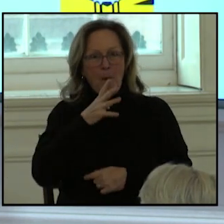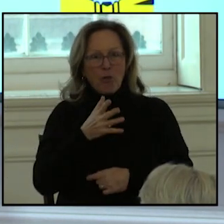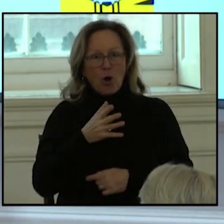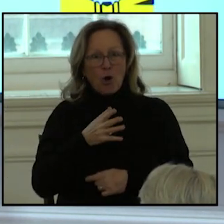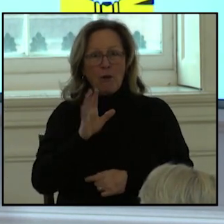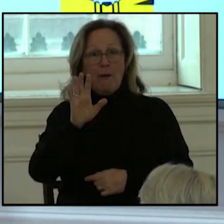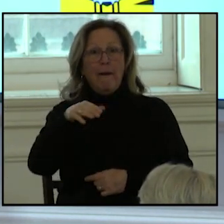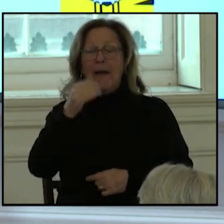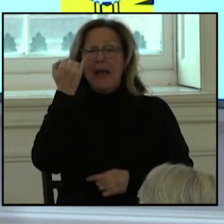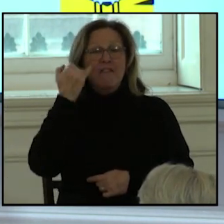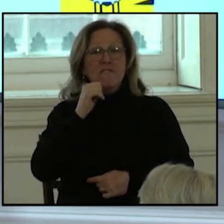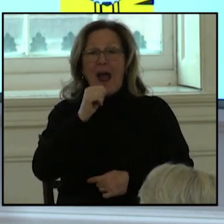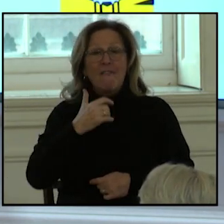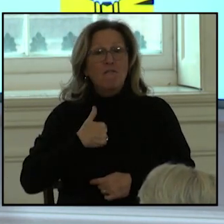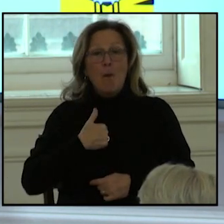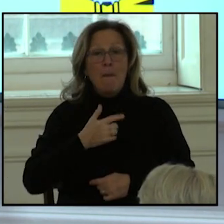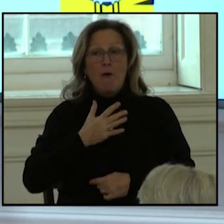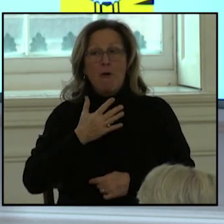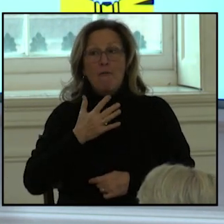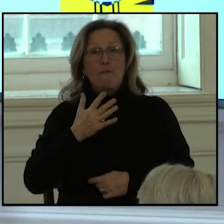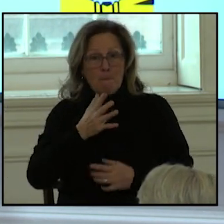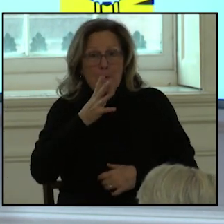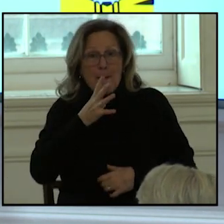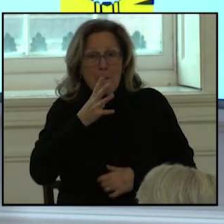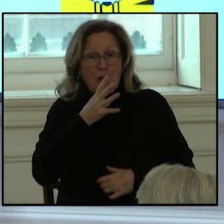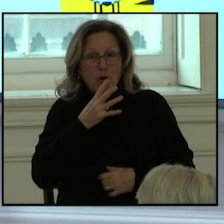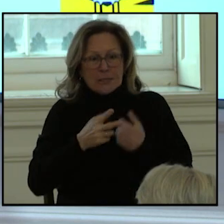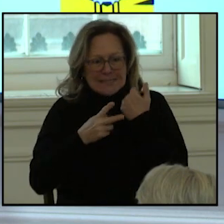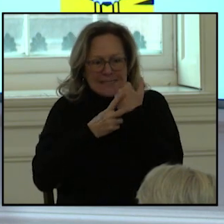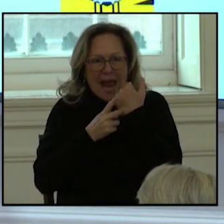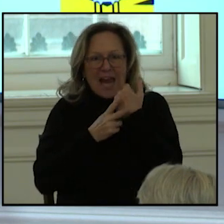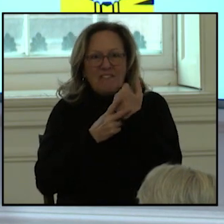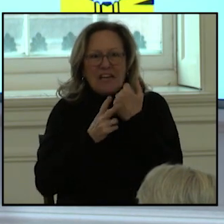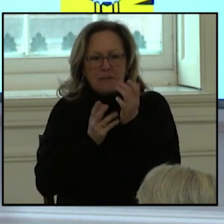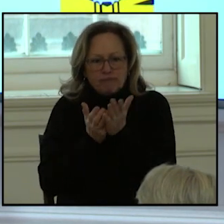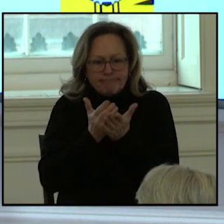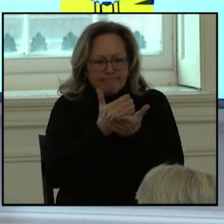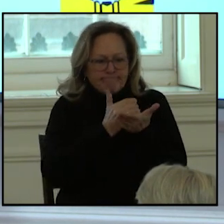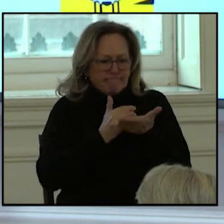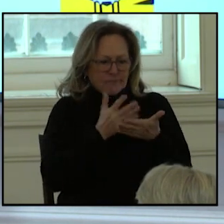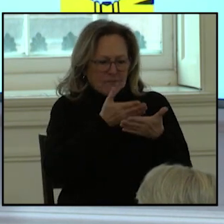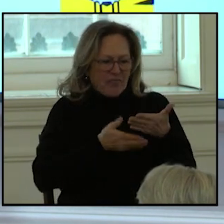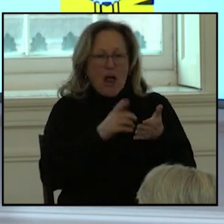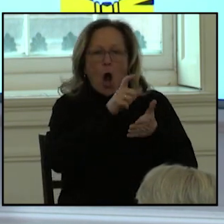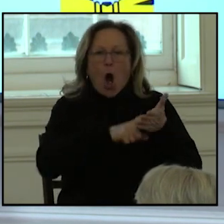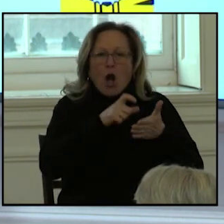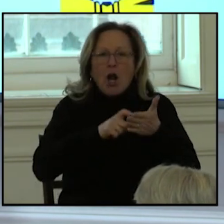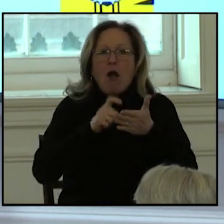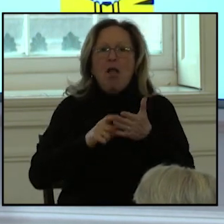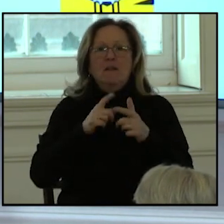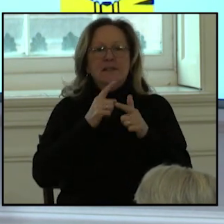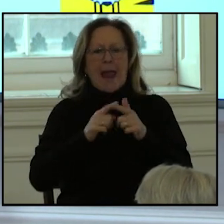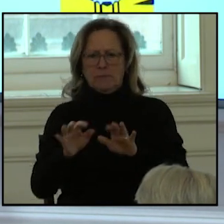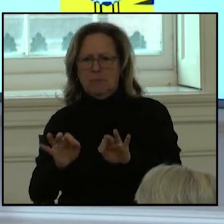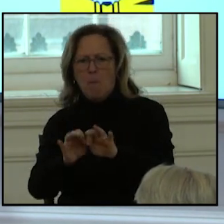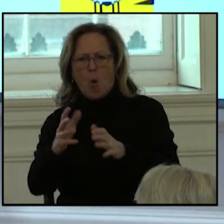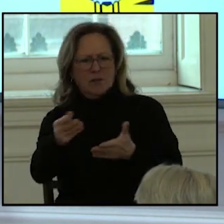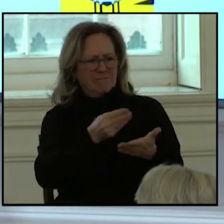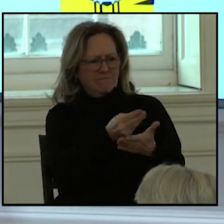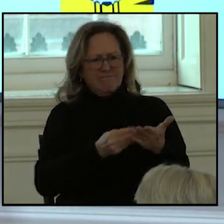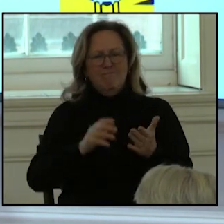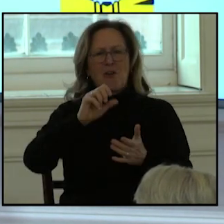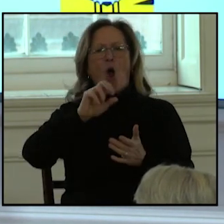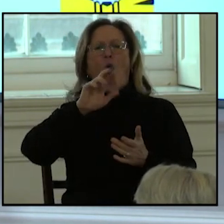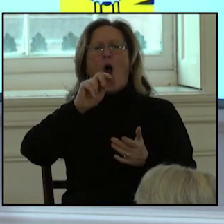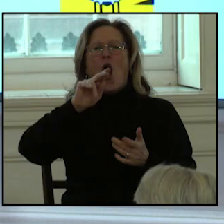my mother saving all these articles and artifacts and,